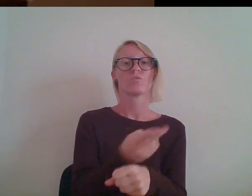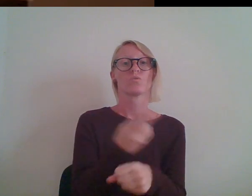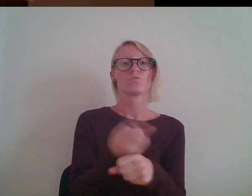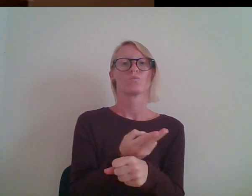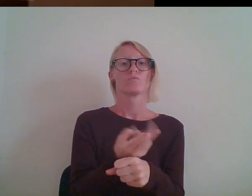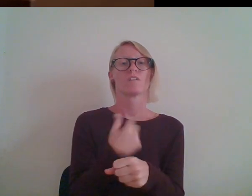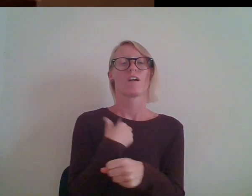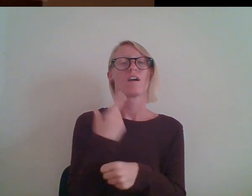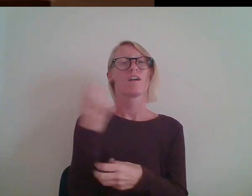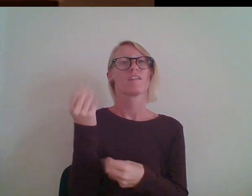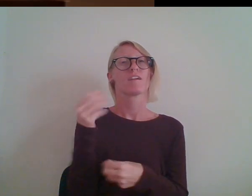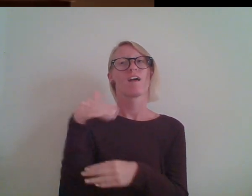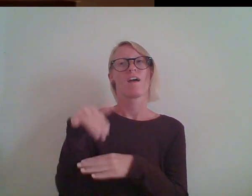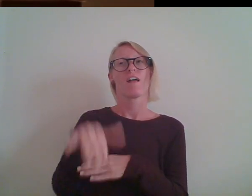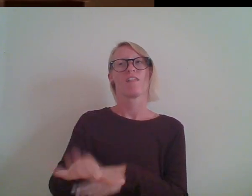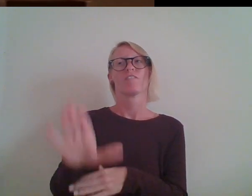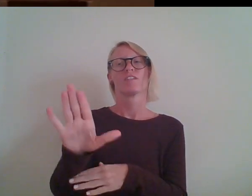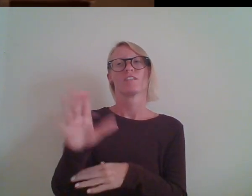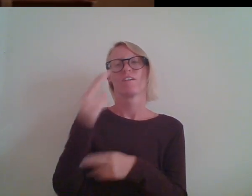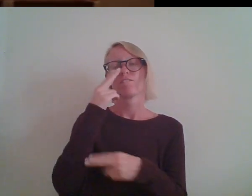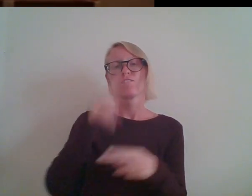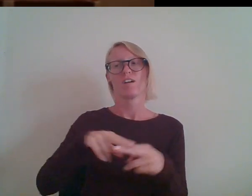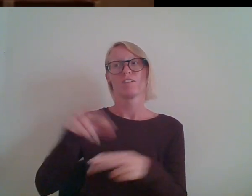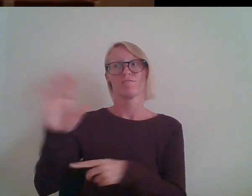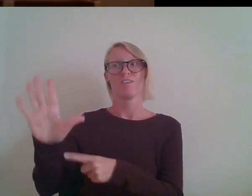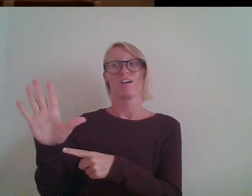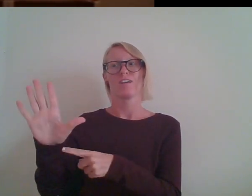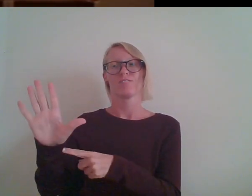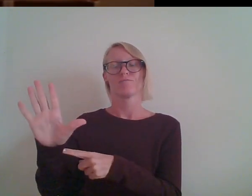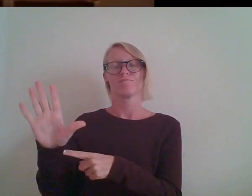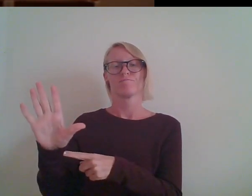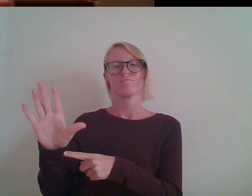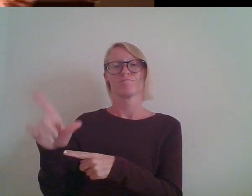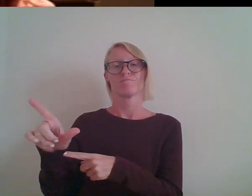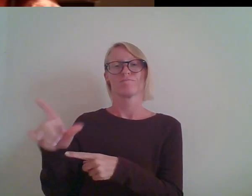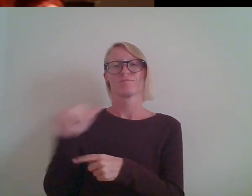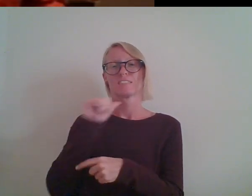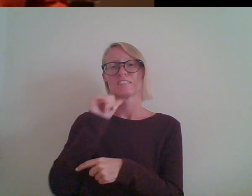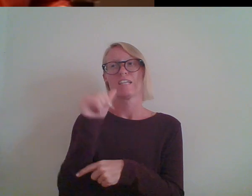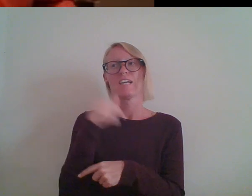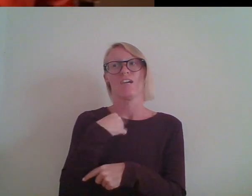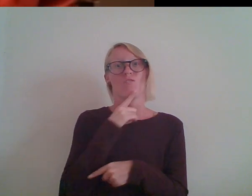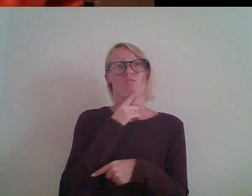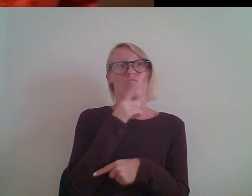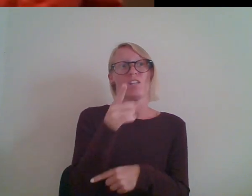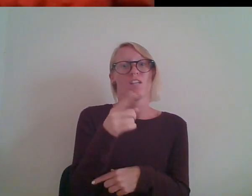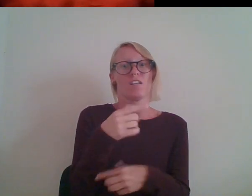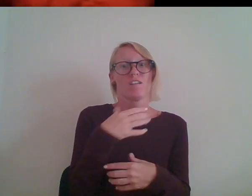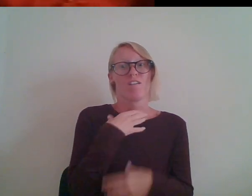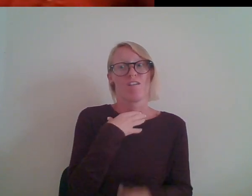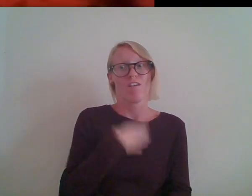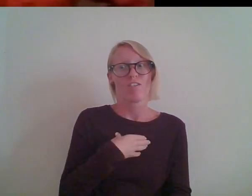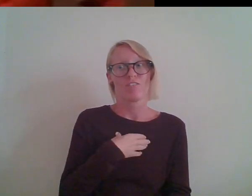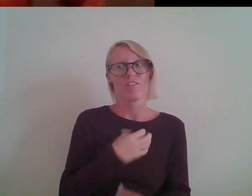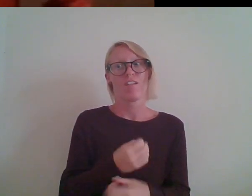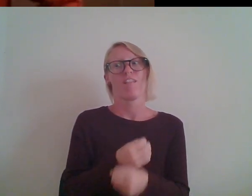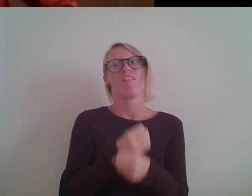elephant is a fun one. I'd give it a 5, okay? Not only company, but if you got really hungry, you got a lot of food there,